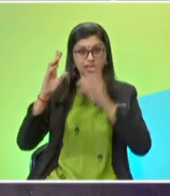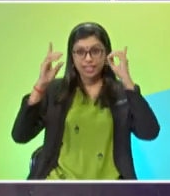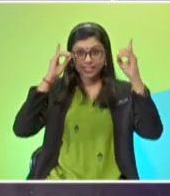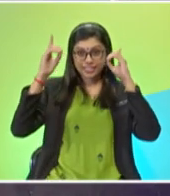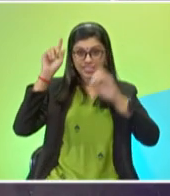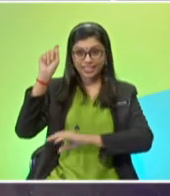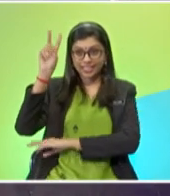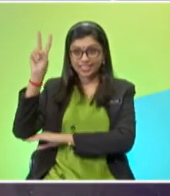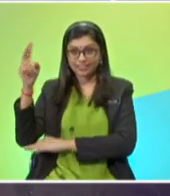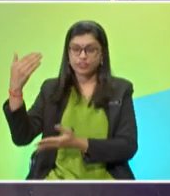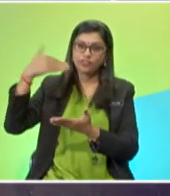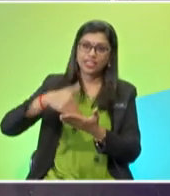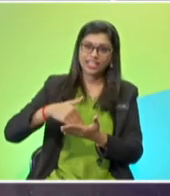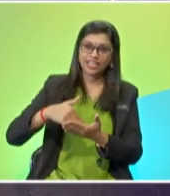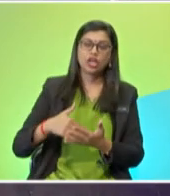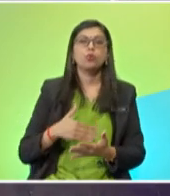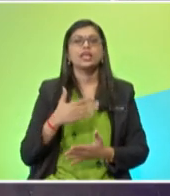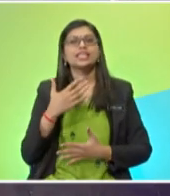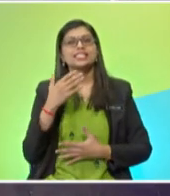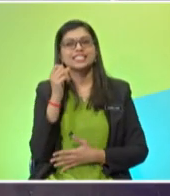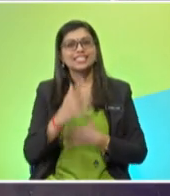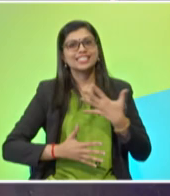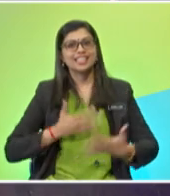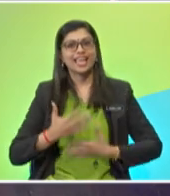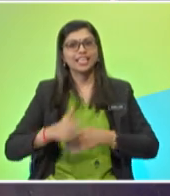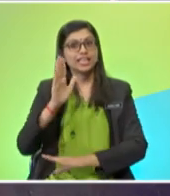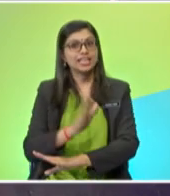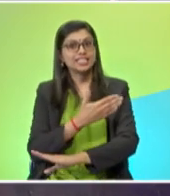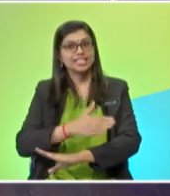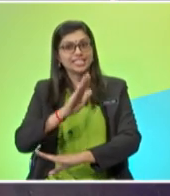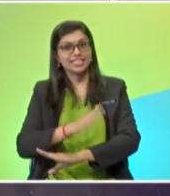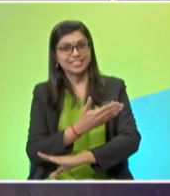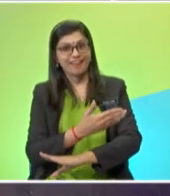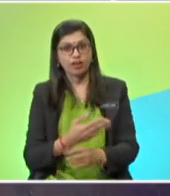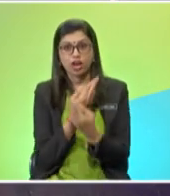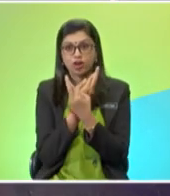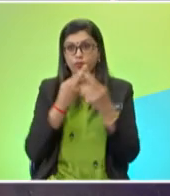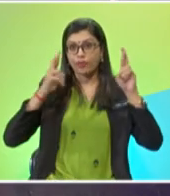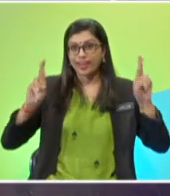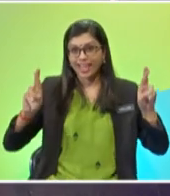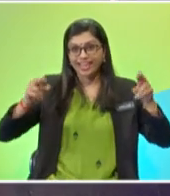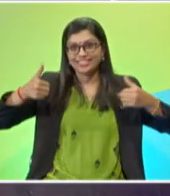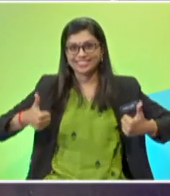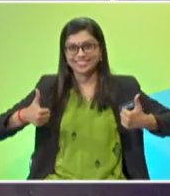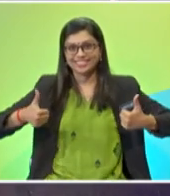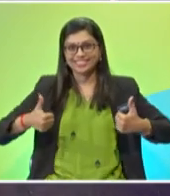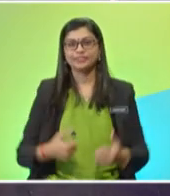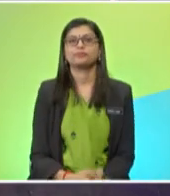credit, let's sing along the an aeroplane song. Let's do it together.